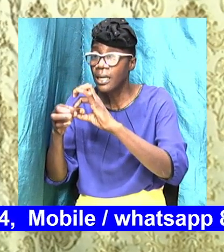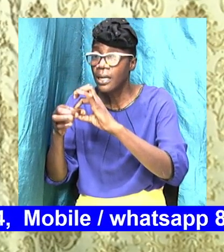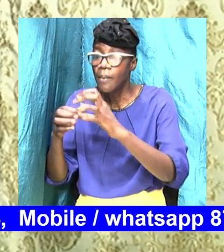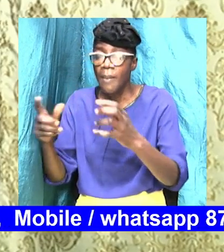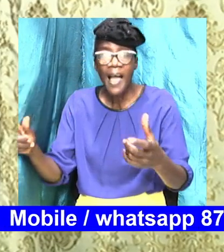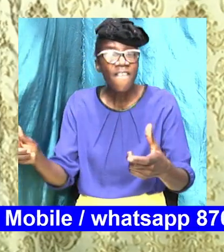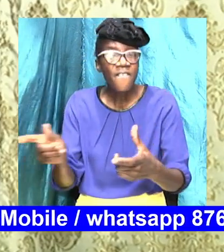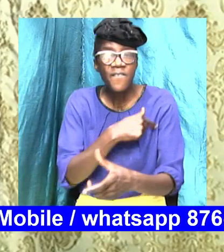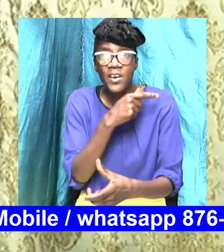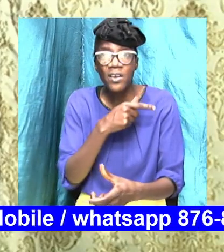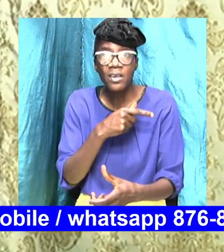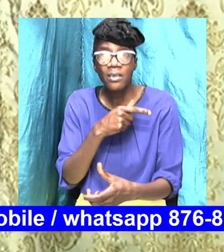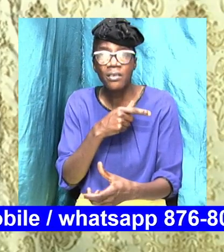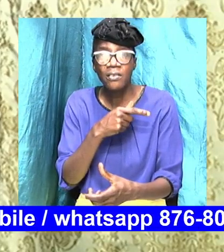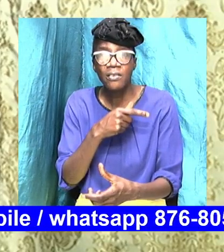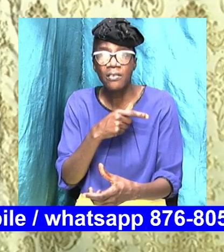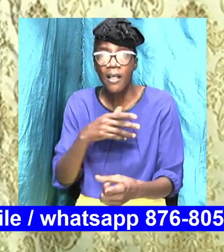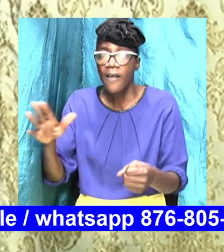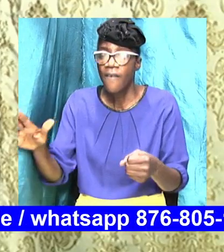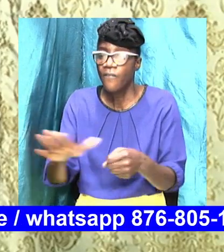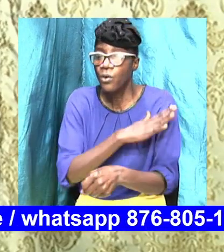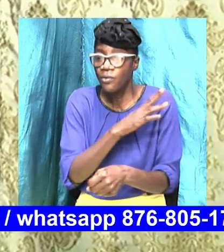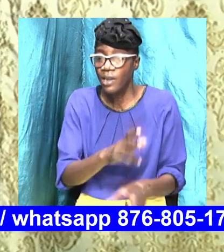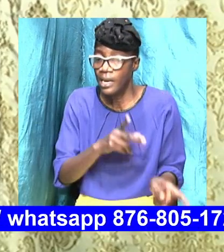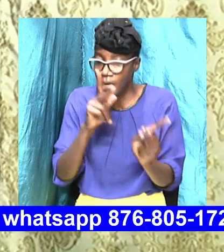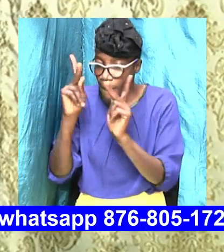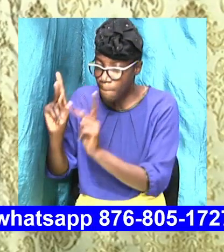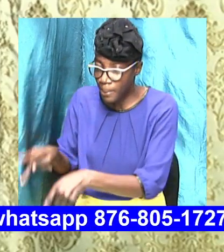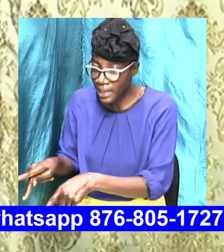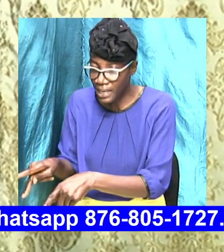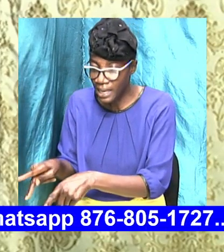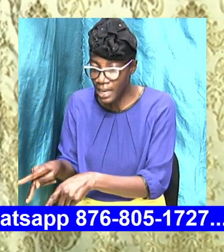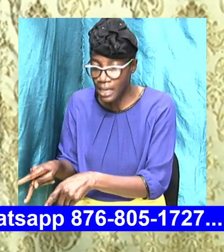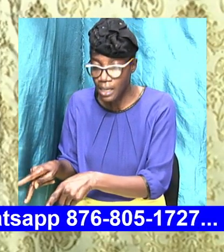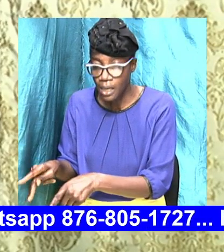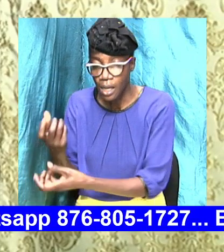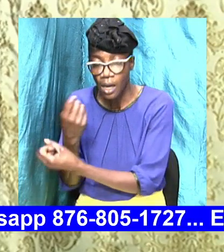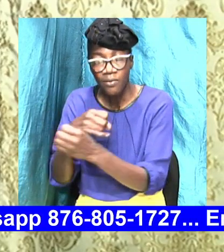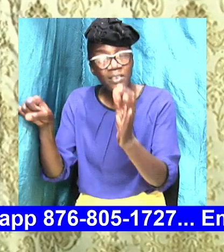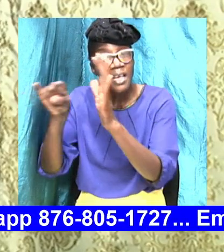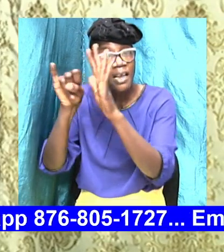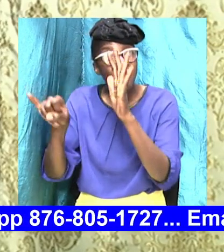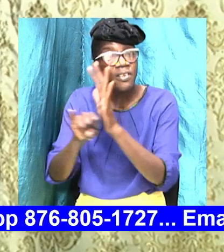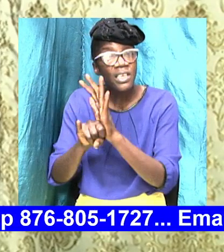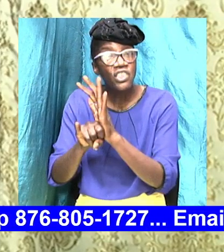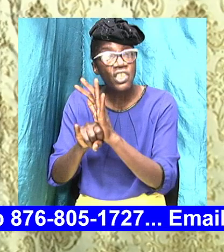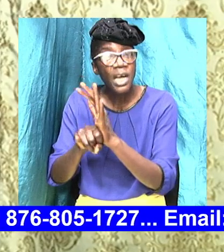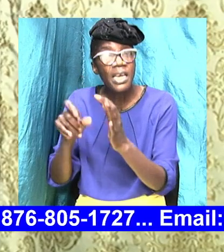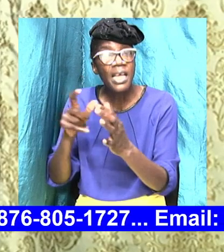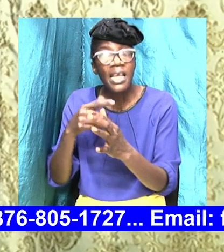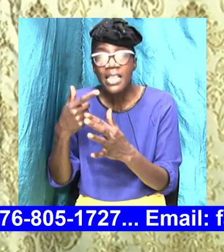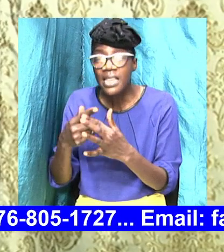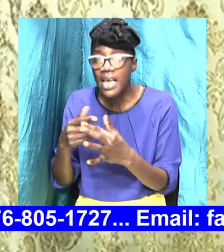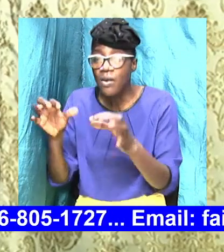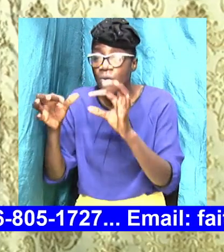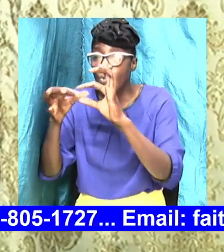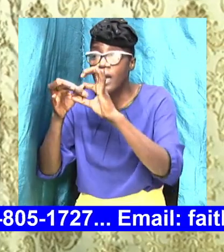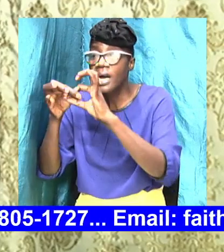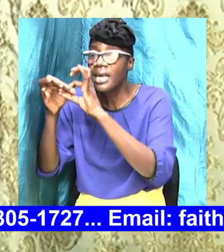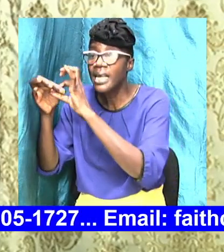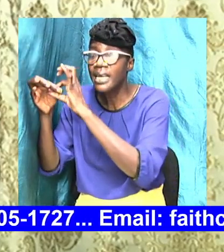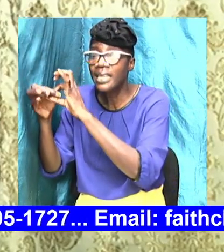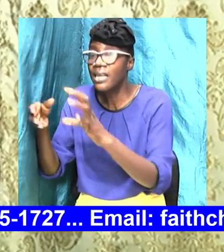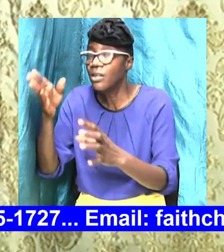of all, fulfilling the plan of salvation. But then we are connected to the